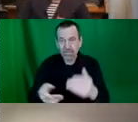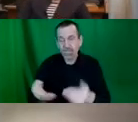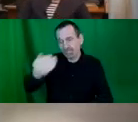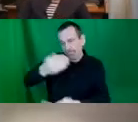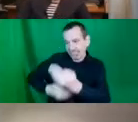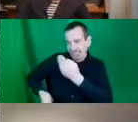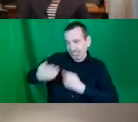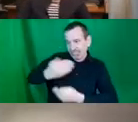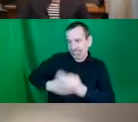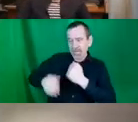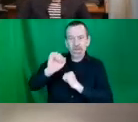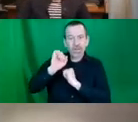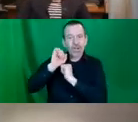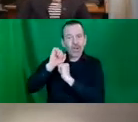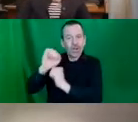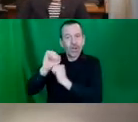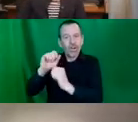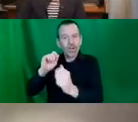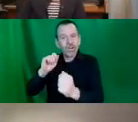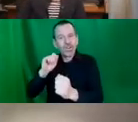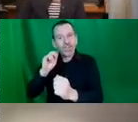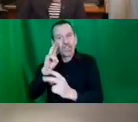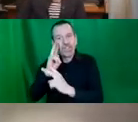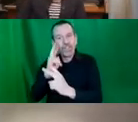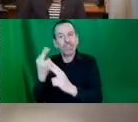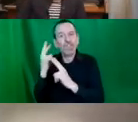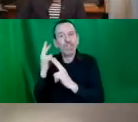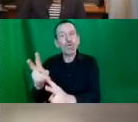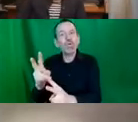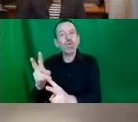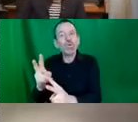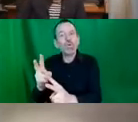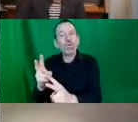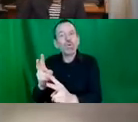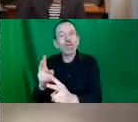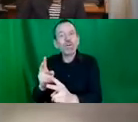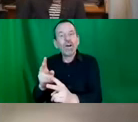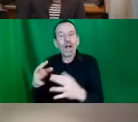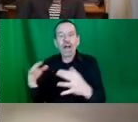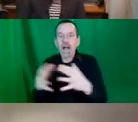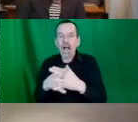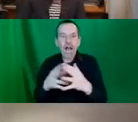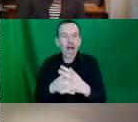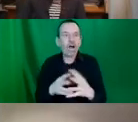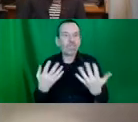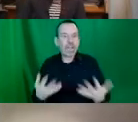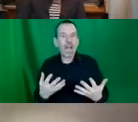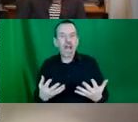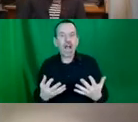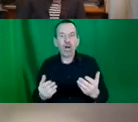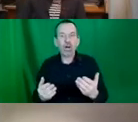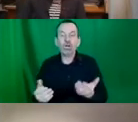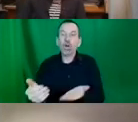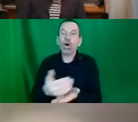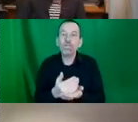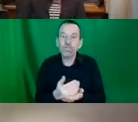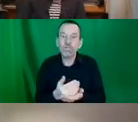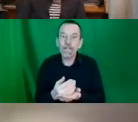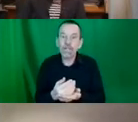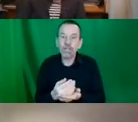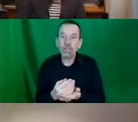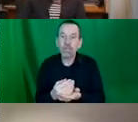British Library. We discussed ideas of gender in conservation, as it is now considered to be quite a female-dominated